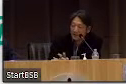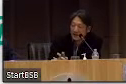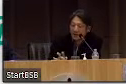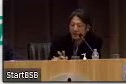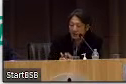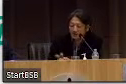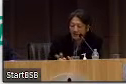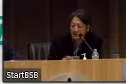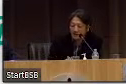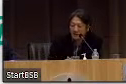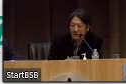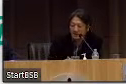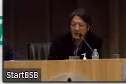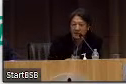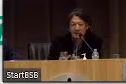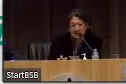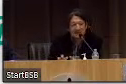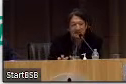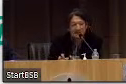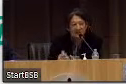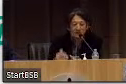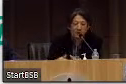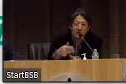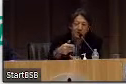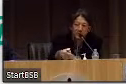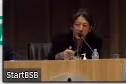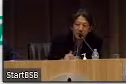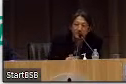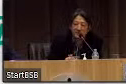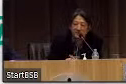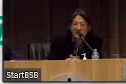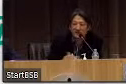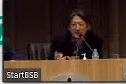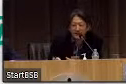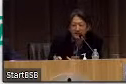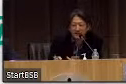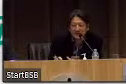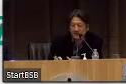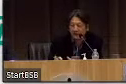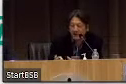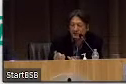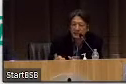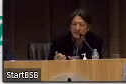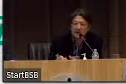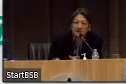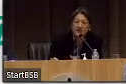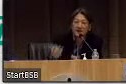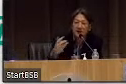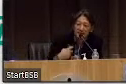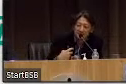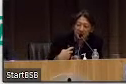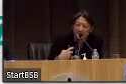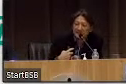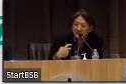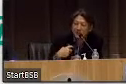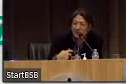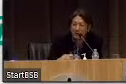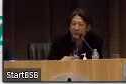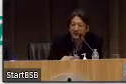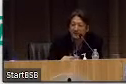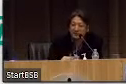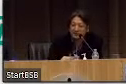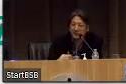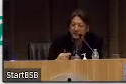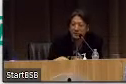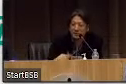Brazil are by theme. The ones that are green are the one that could cooperate to other states, and the red ones are the one